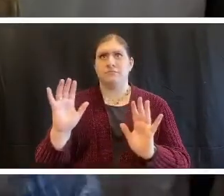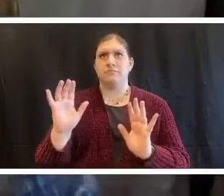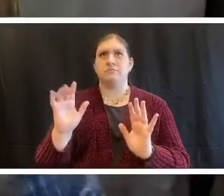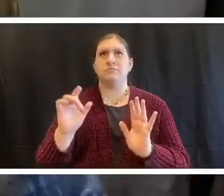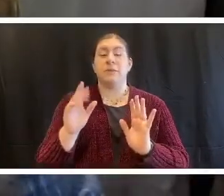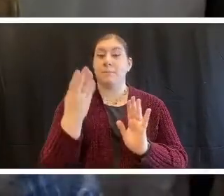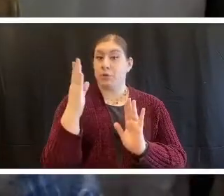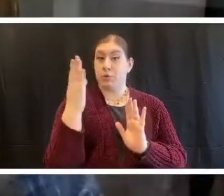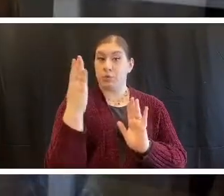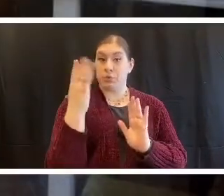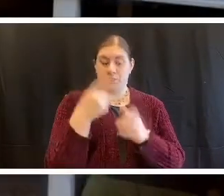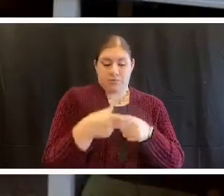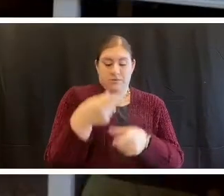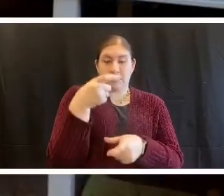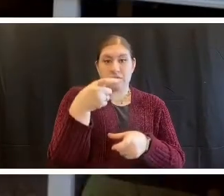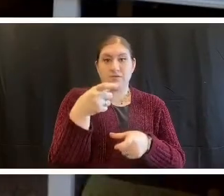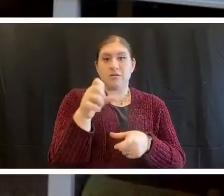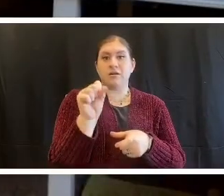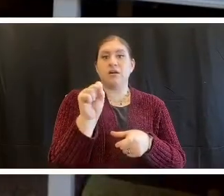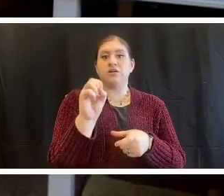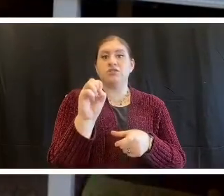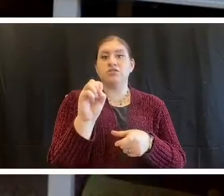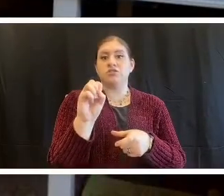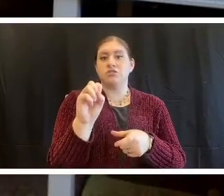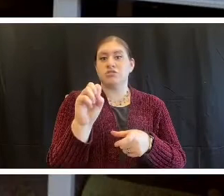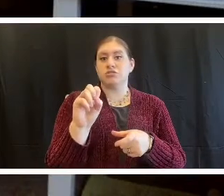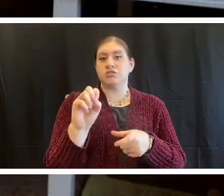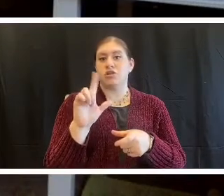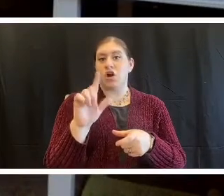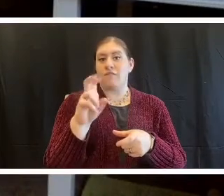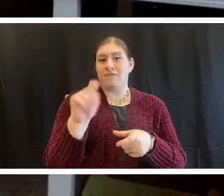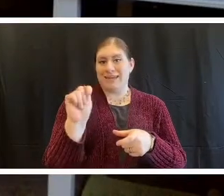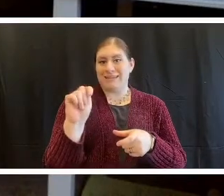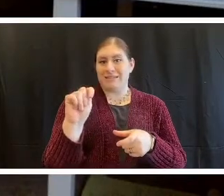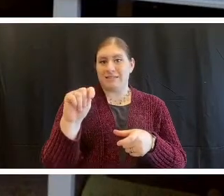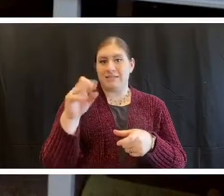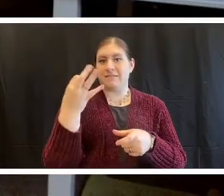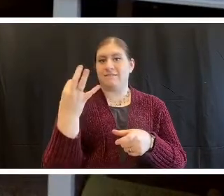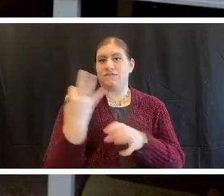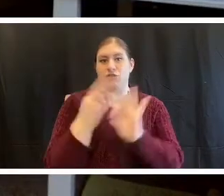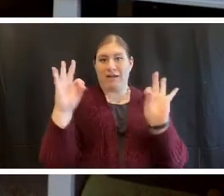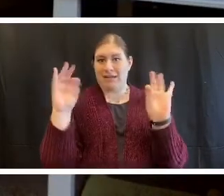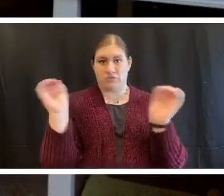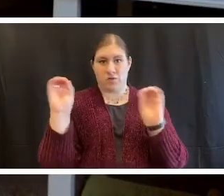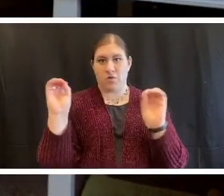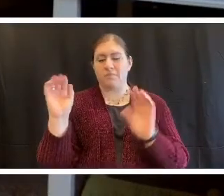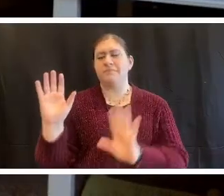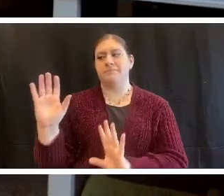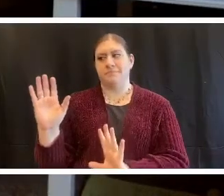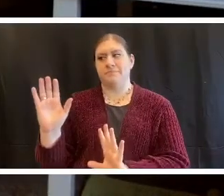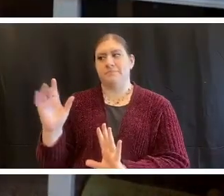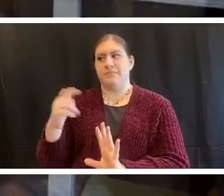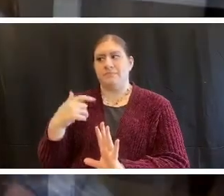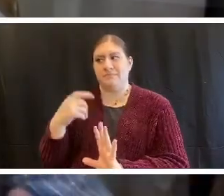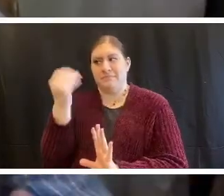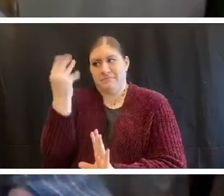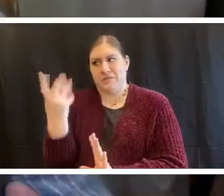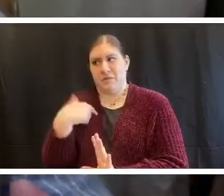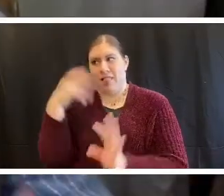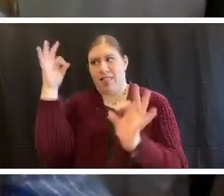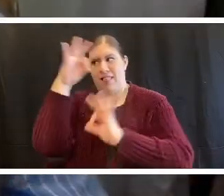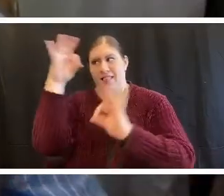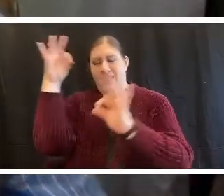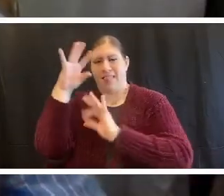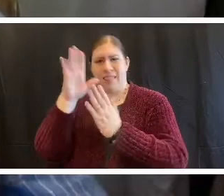this blue tube here is solvent-free medium for oil paint. Okay, here's where my ignorance is going to come out